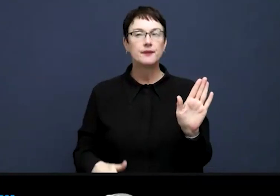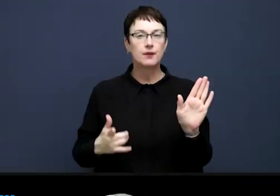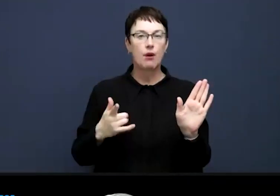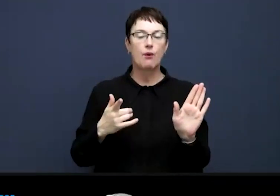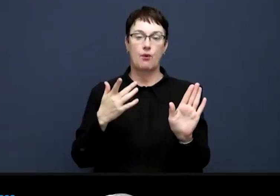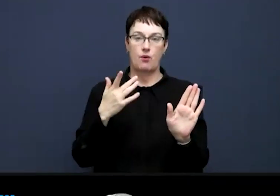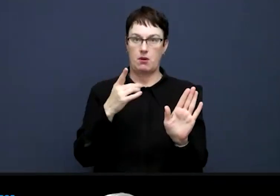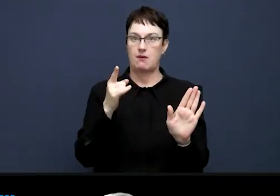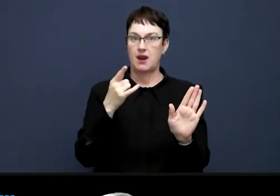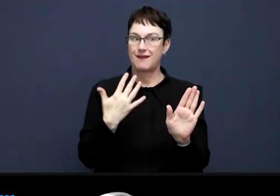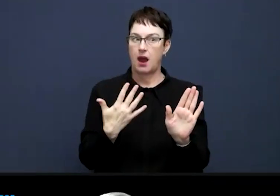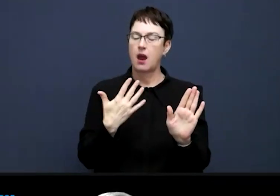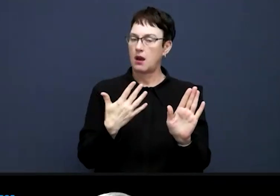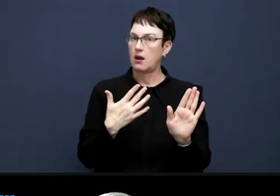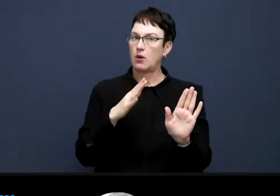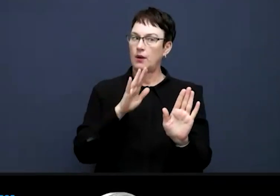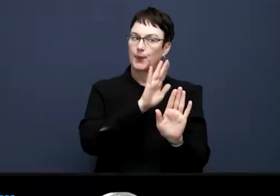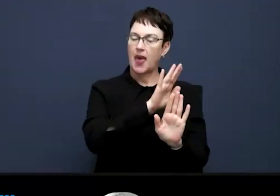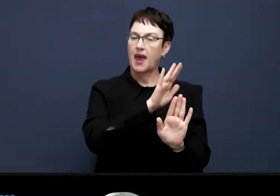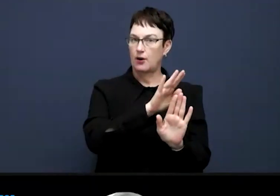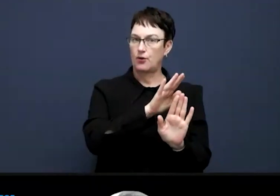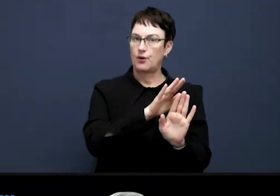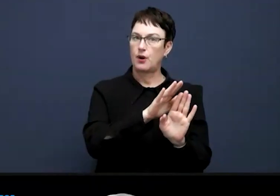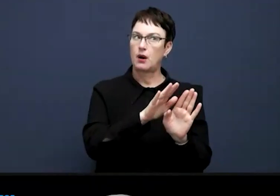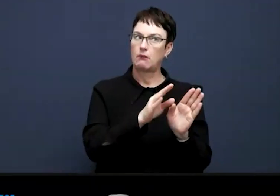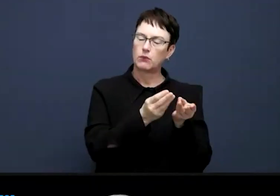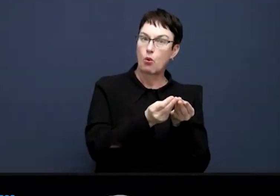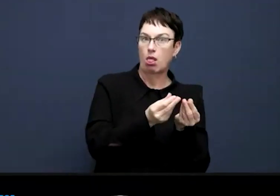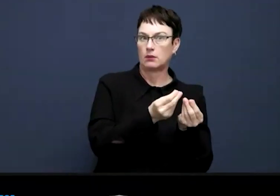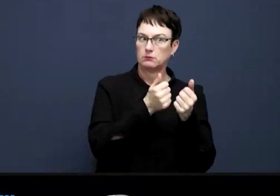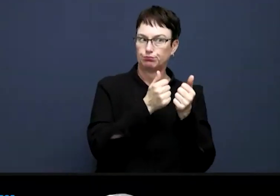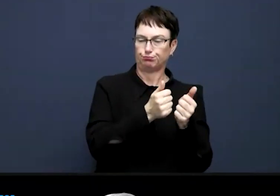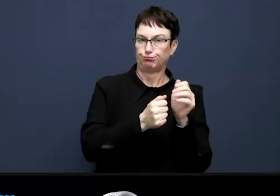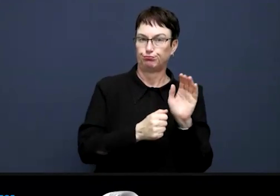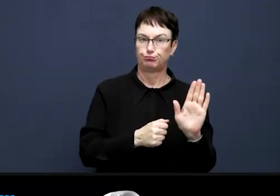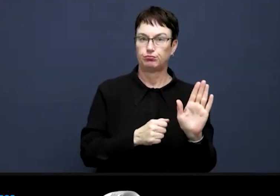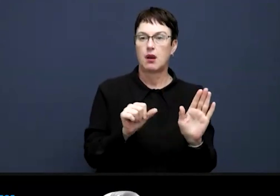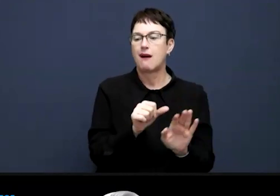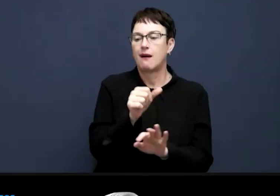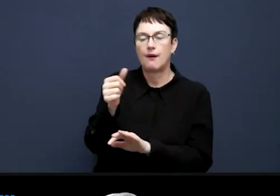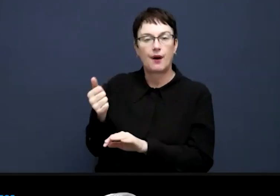EPUBs available as compared to the quantity of any other content format